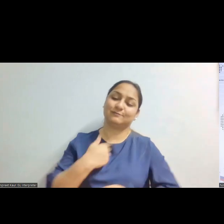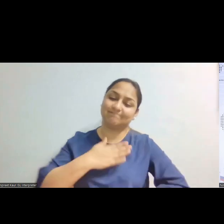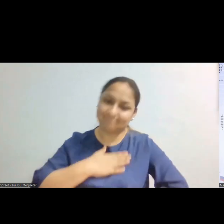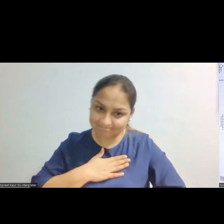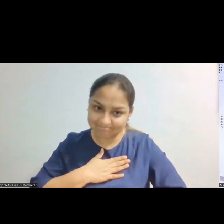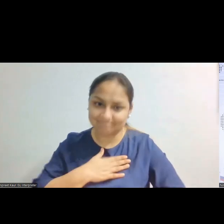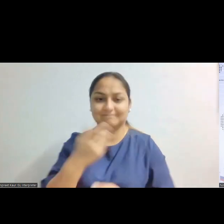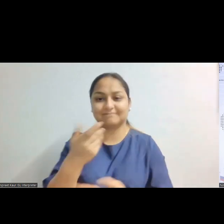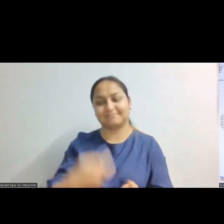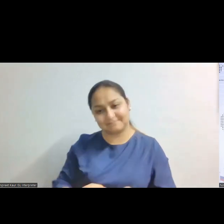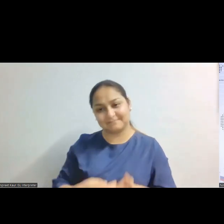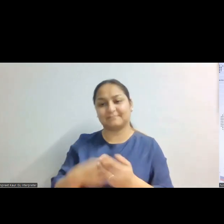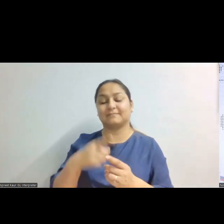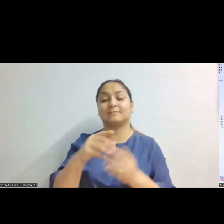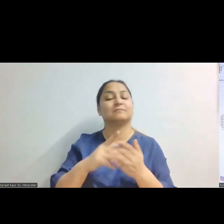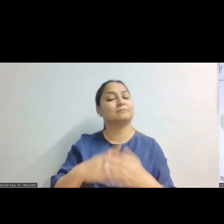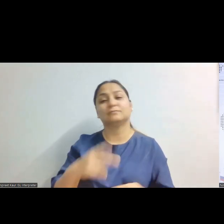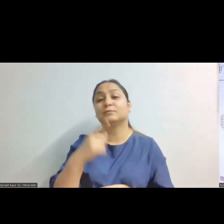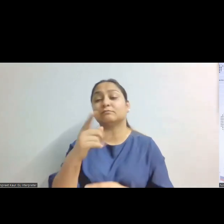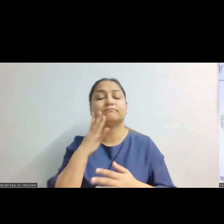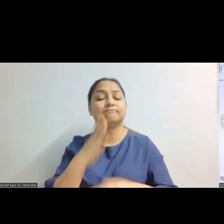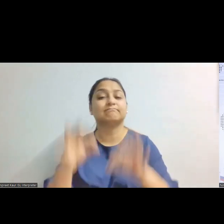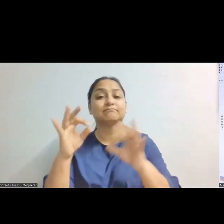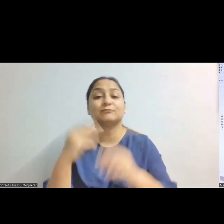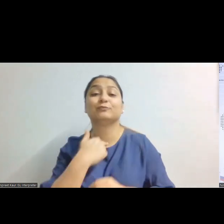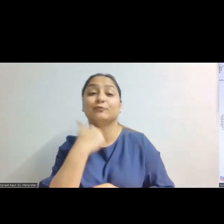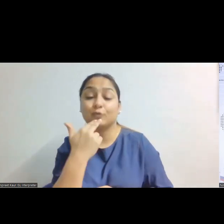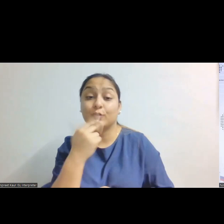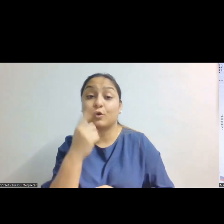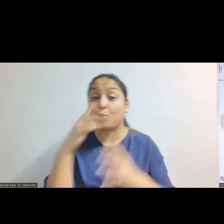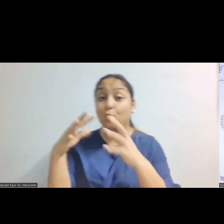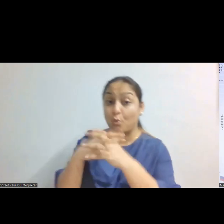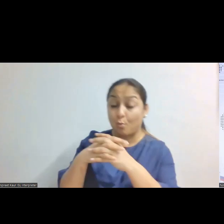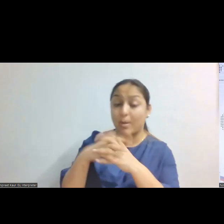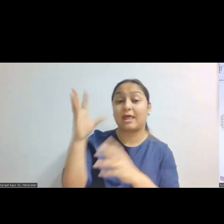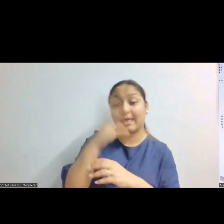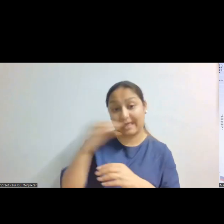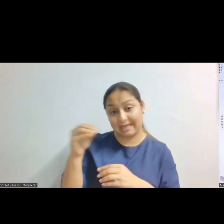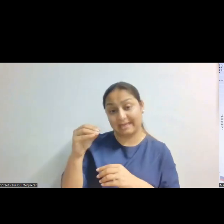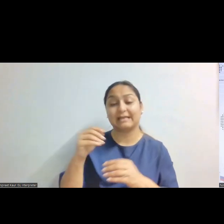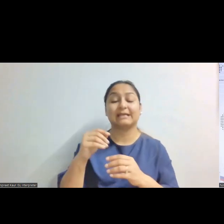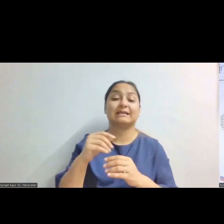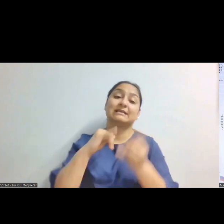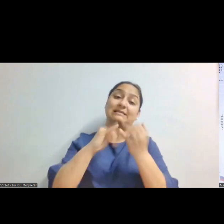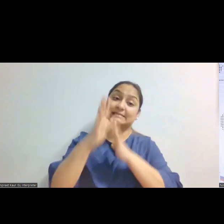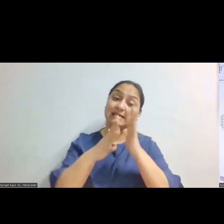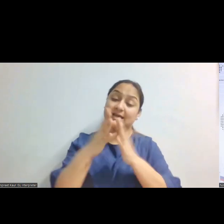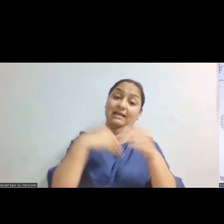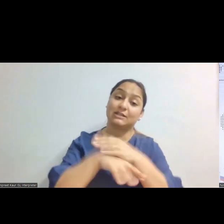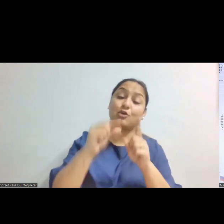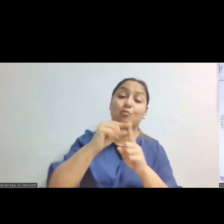with us one of the eminent voices of women in science in Brazil, Professor